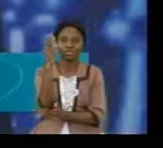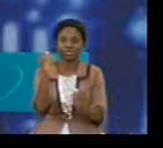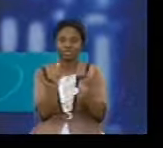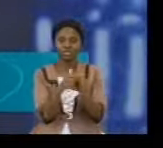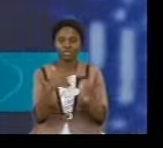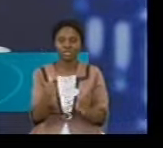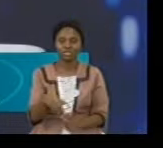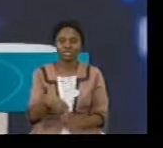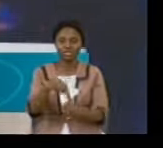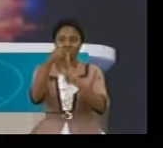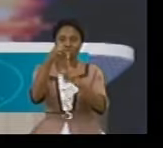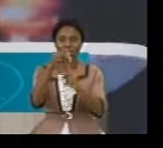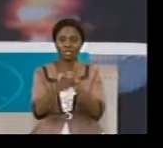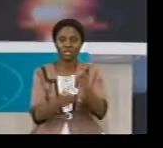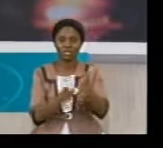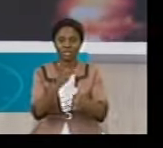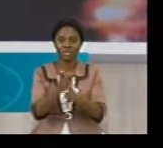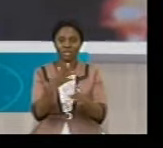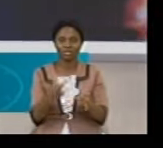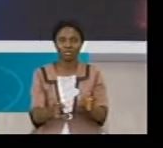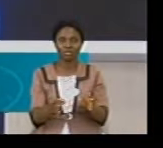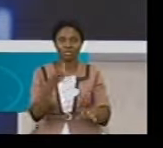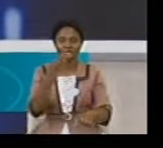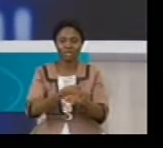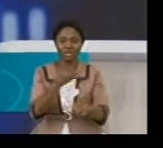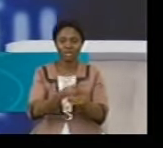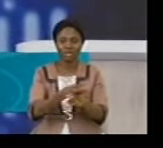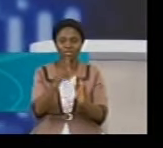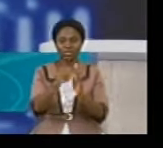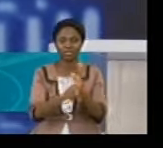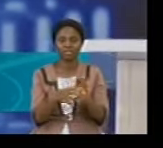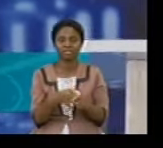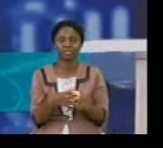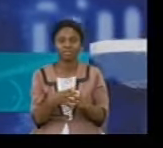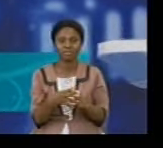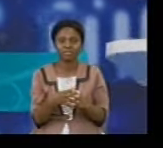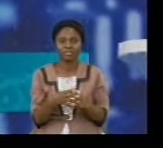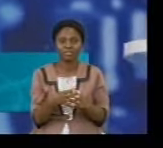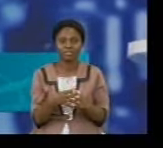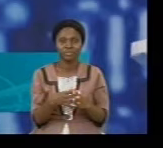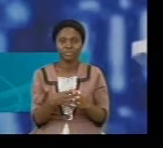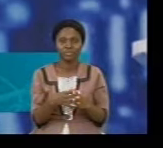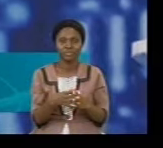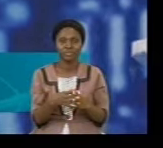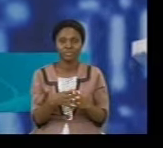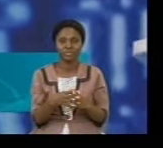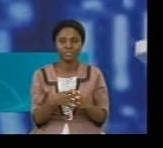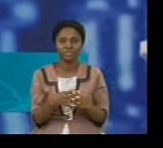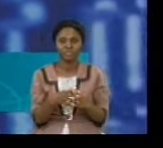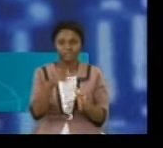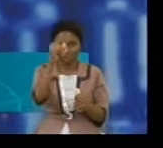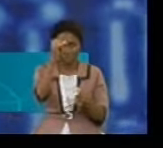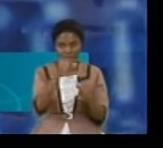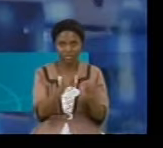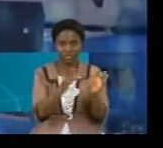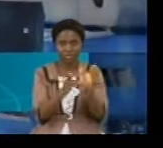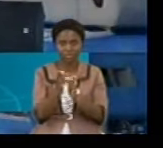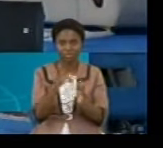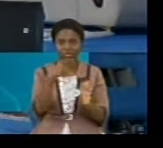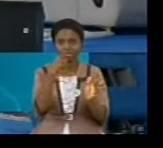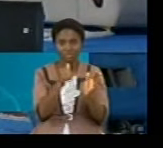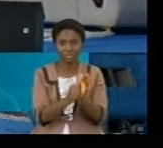actually, he's talking of Nebuchadnezzar at the tree. Remember what Jesus said, if they have